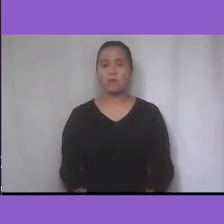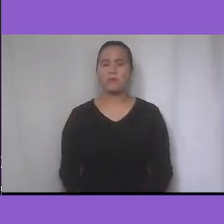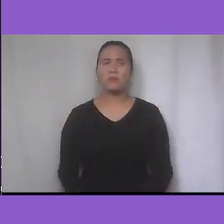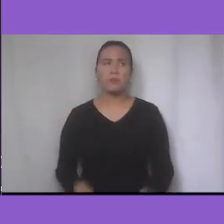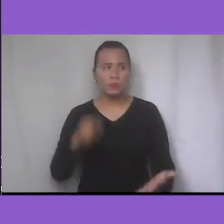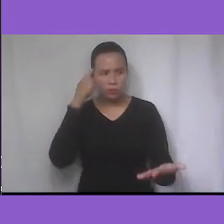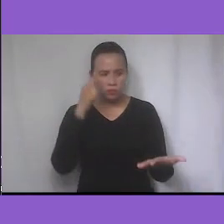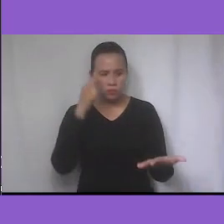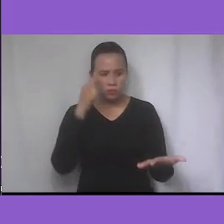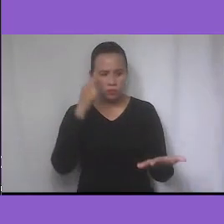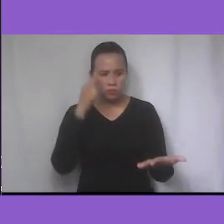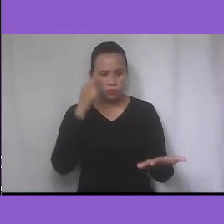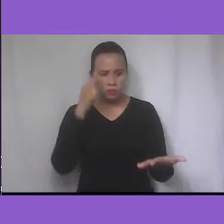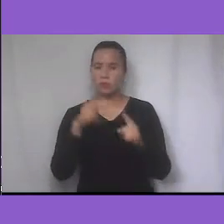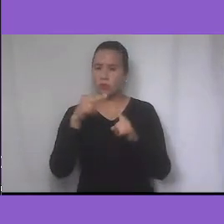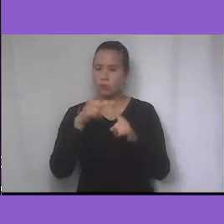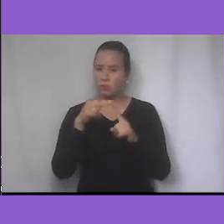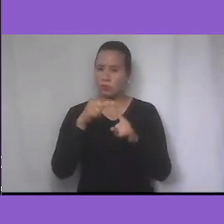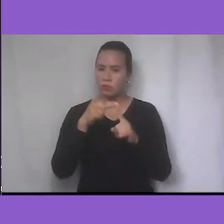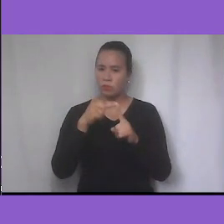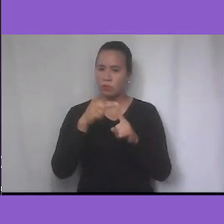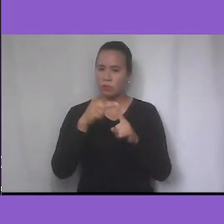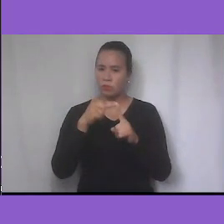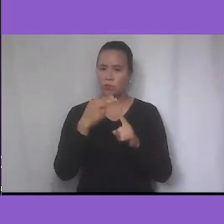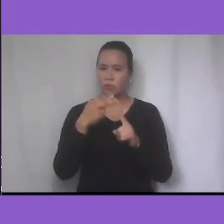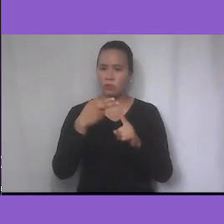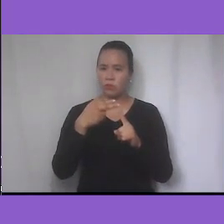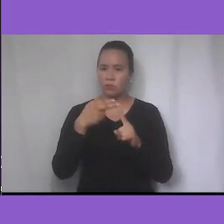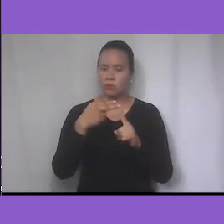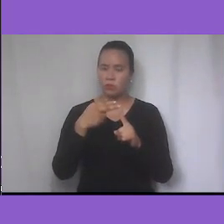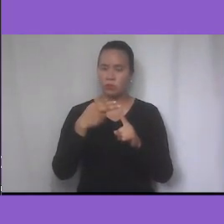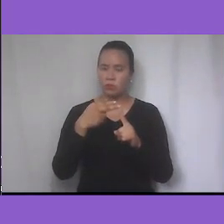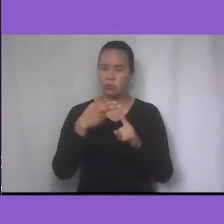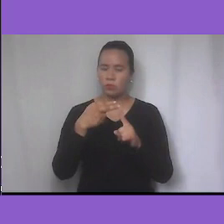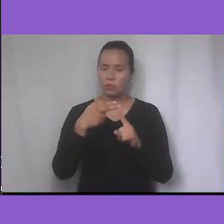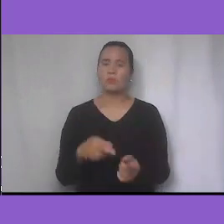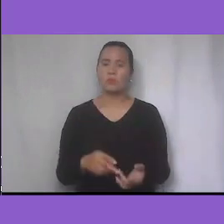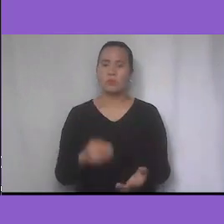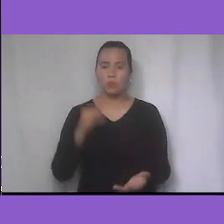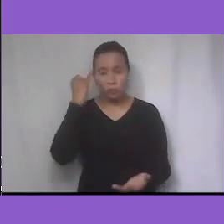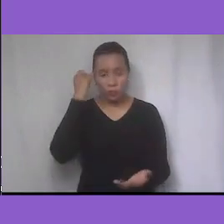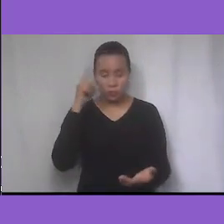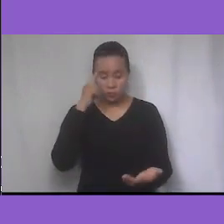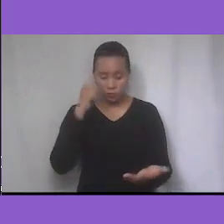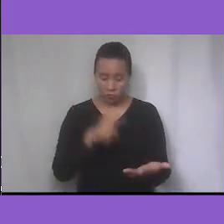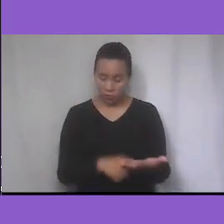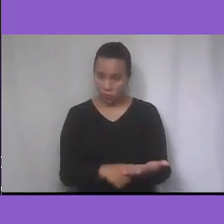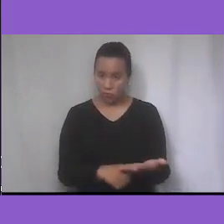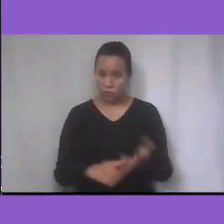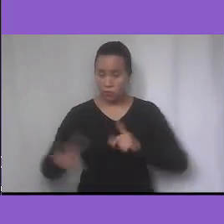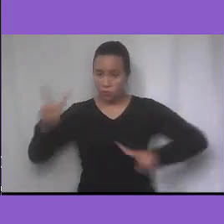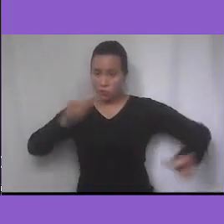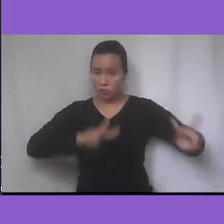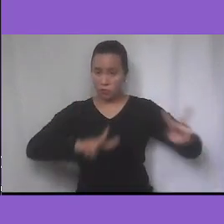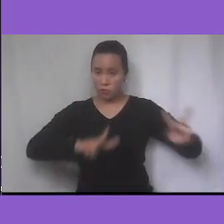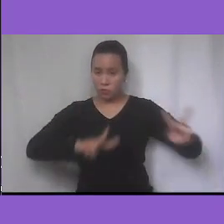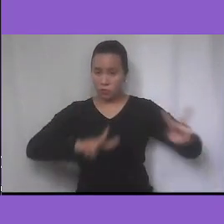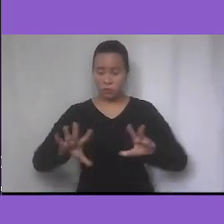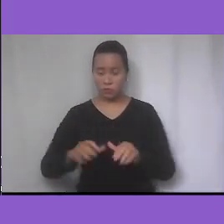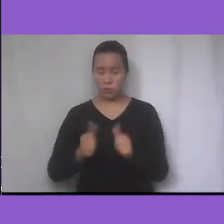nouns. Yeah. Identify also verbs, how we act.